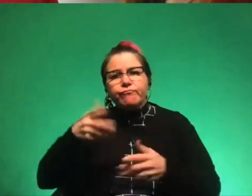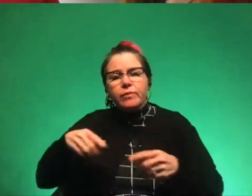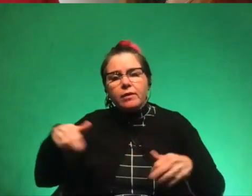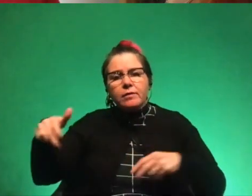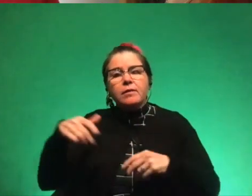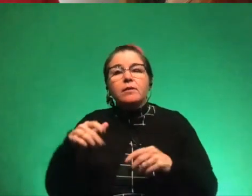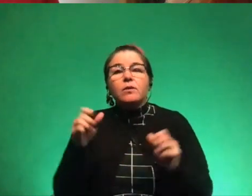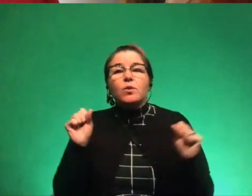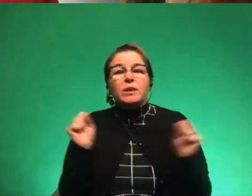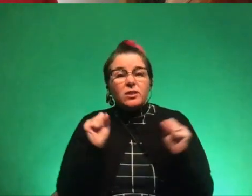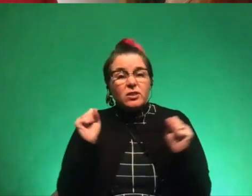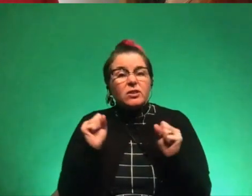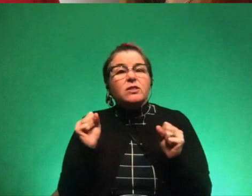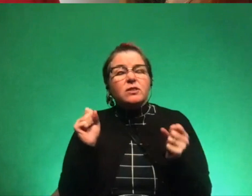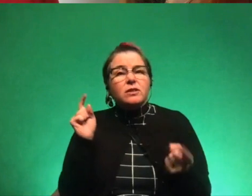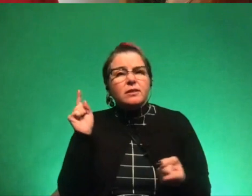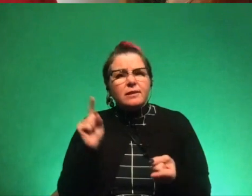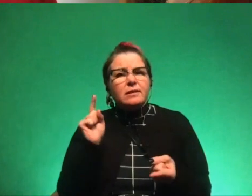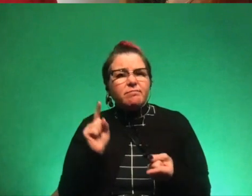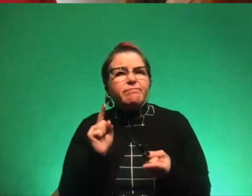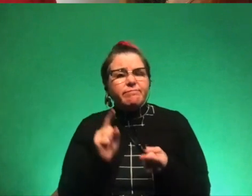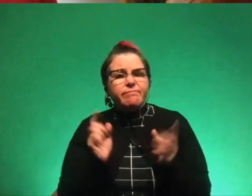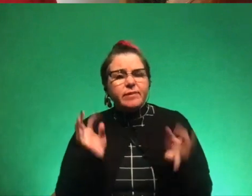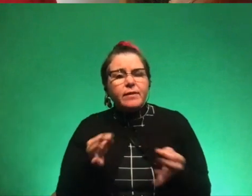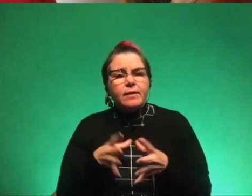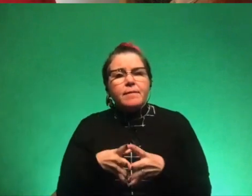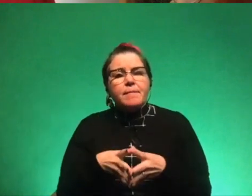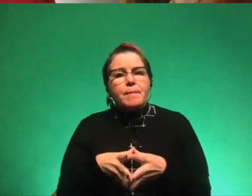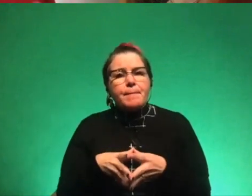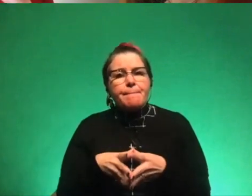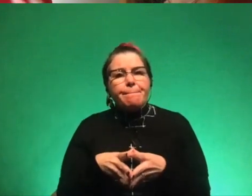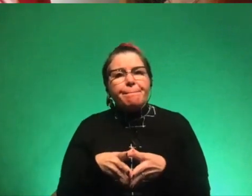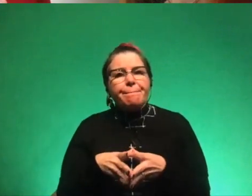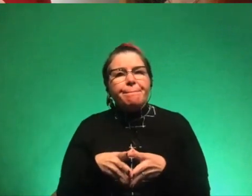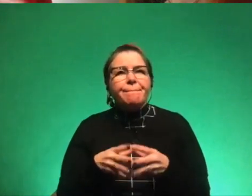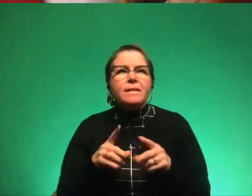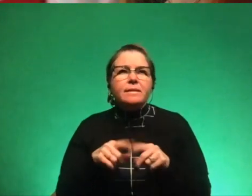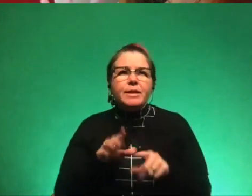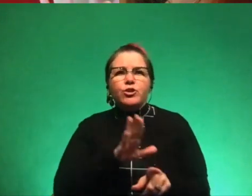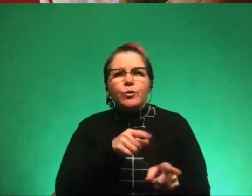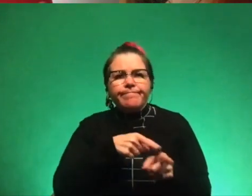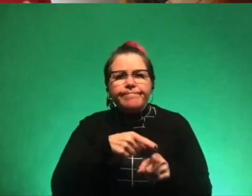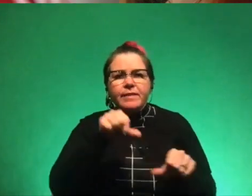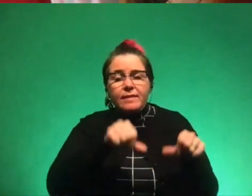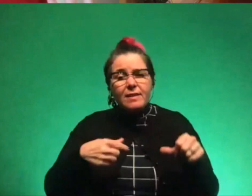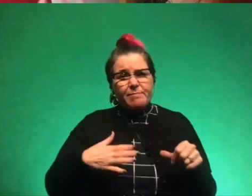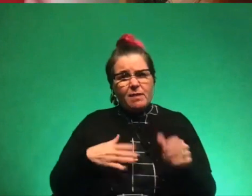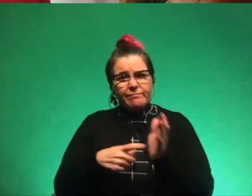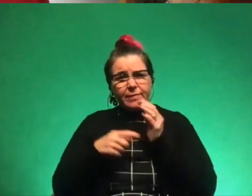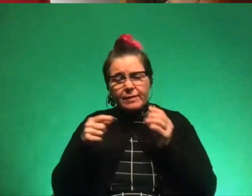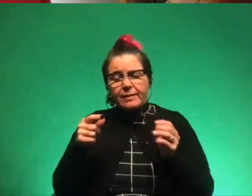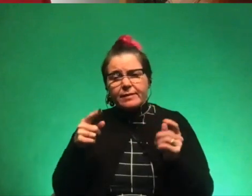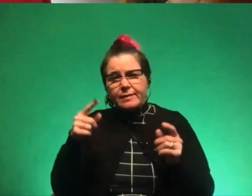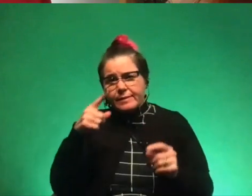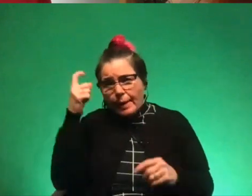winter, definitely scales back. And depending on the science you do, like I need to be there in summer because there's less snow.